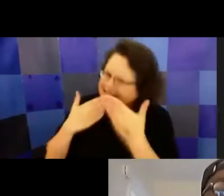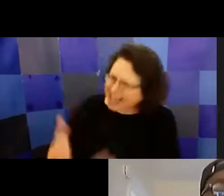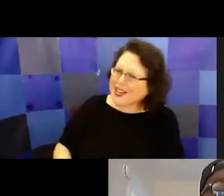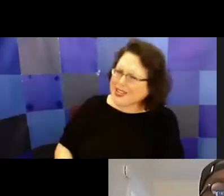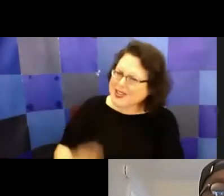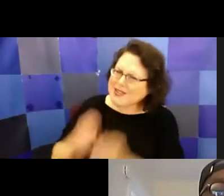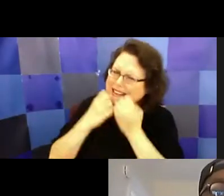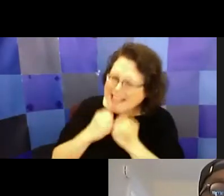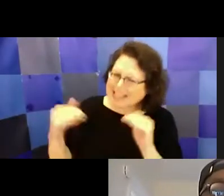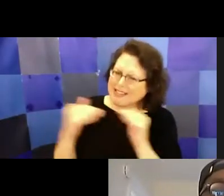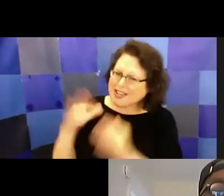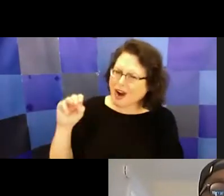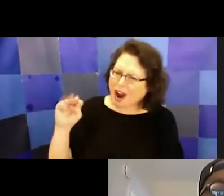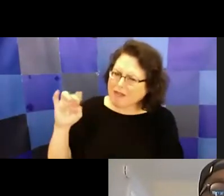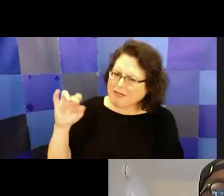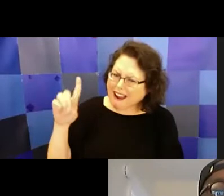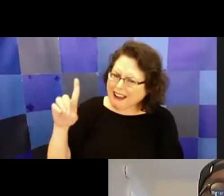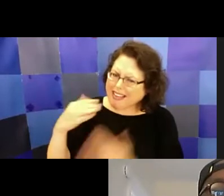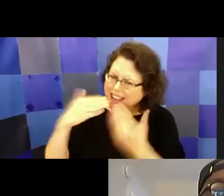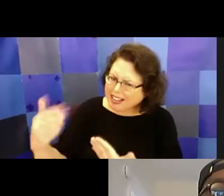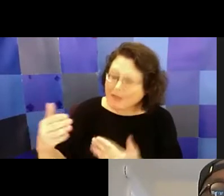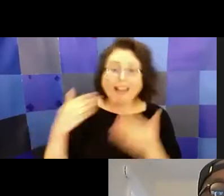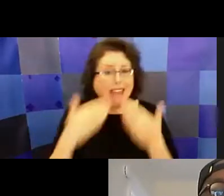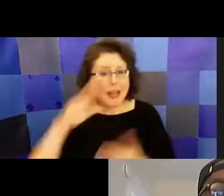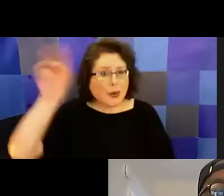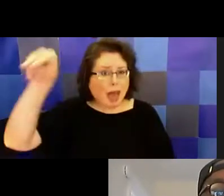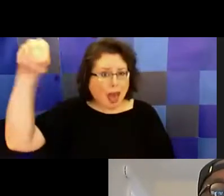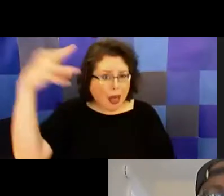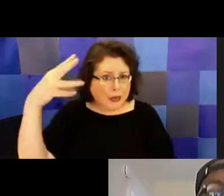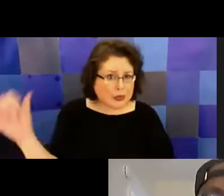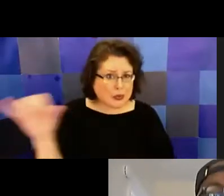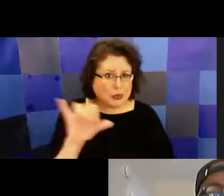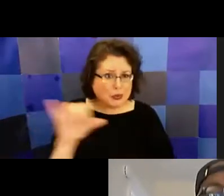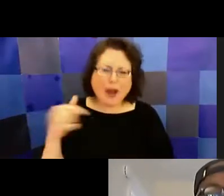dear comrade. And thank you to Heather as well.